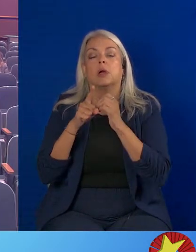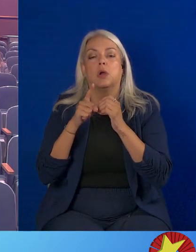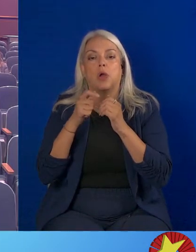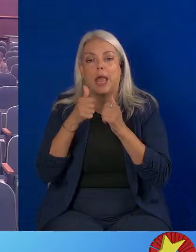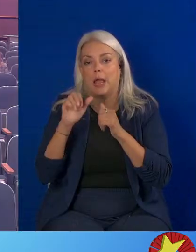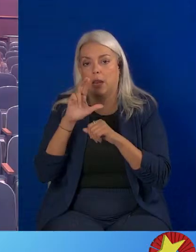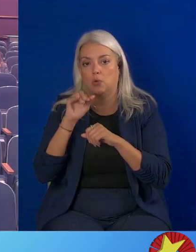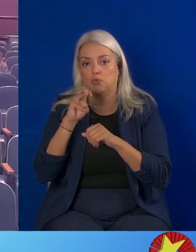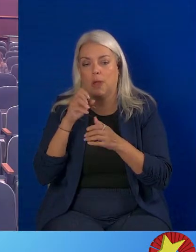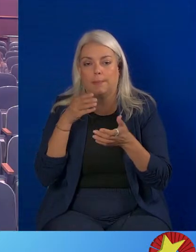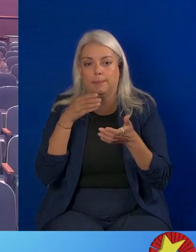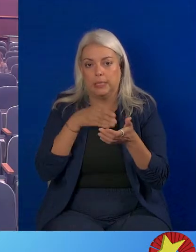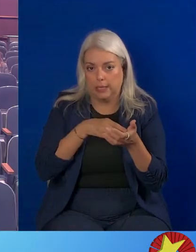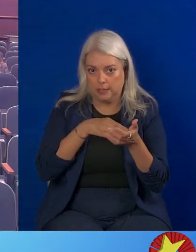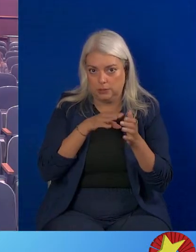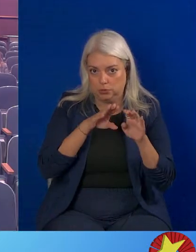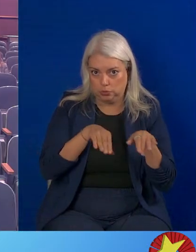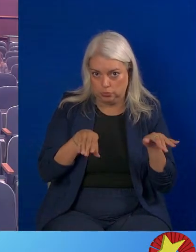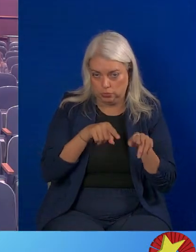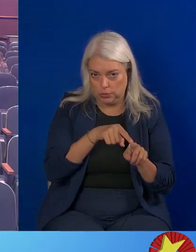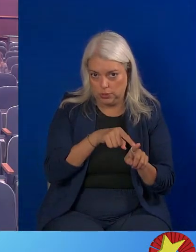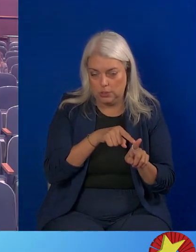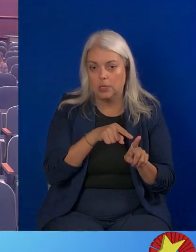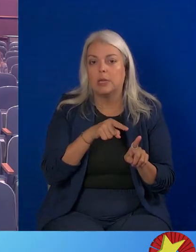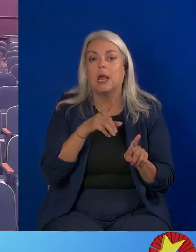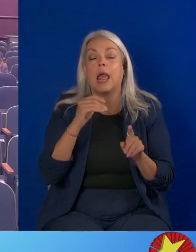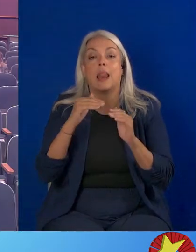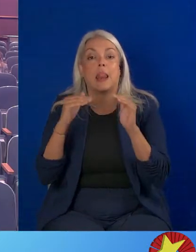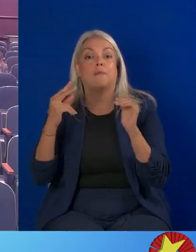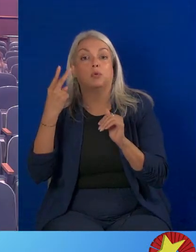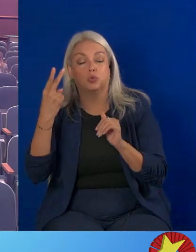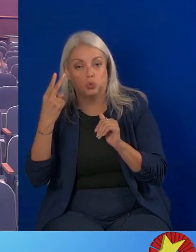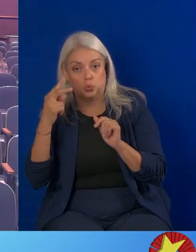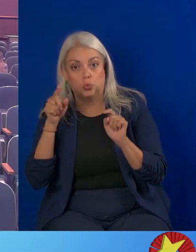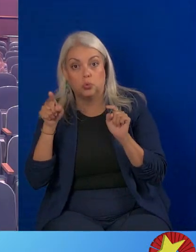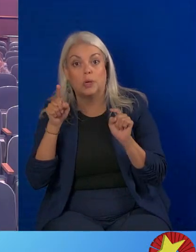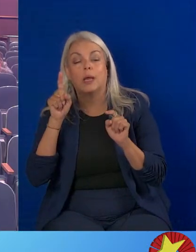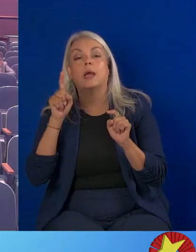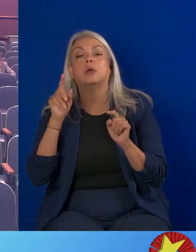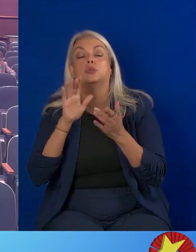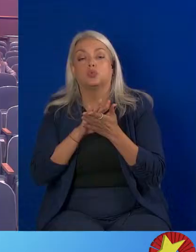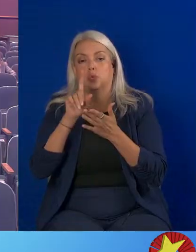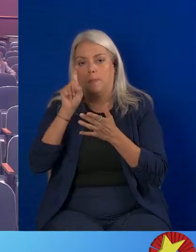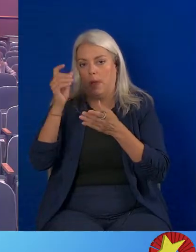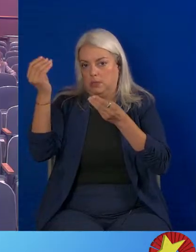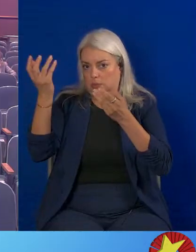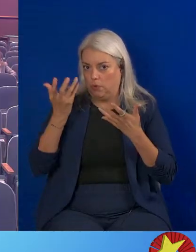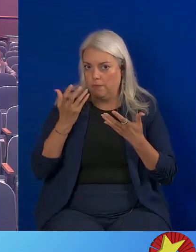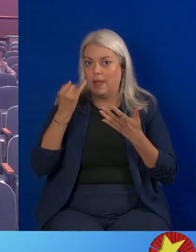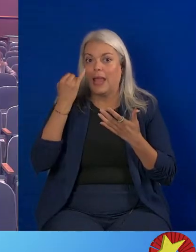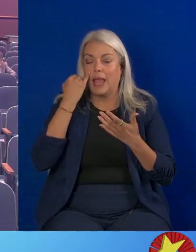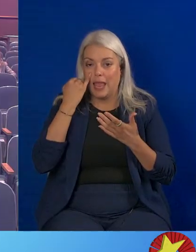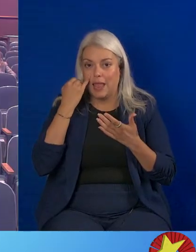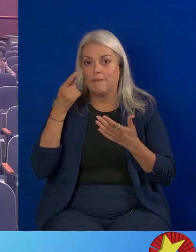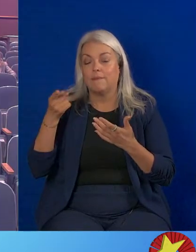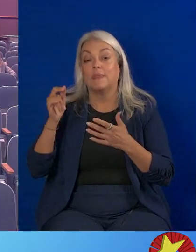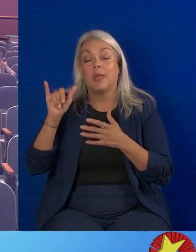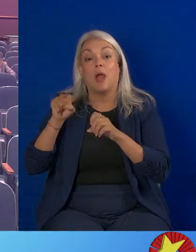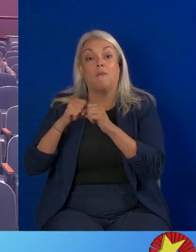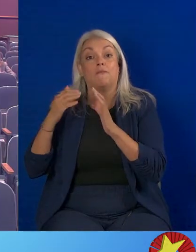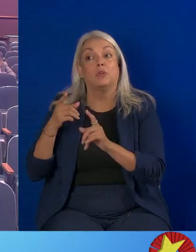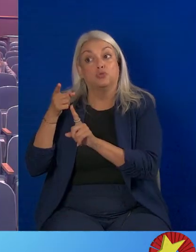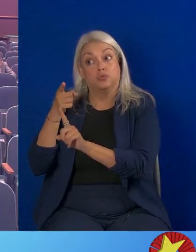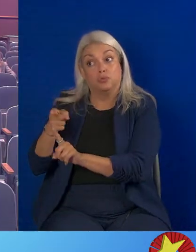and that the school needs to be notified if the offender has legal custody.